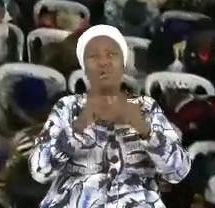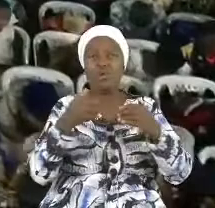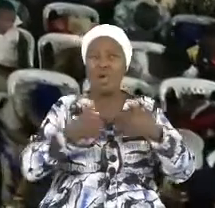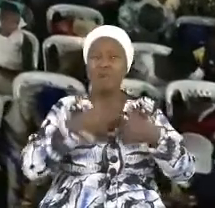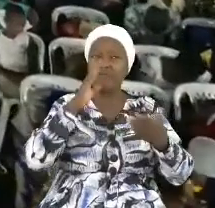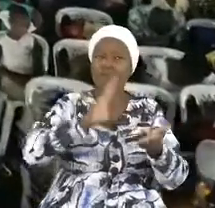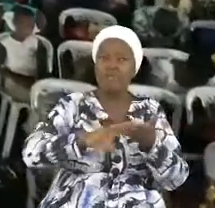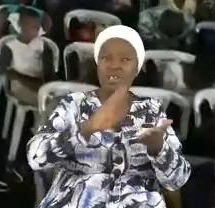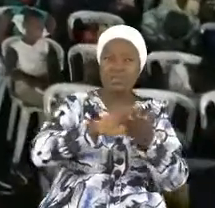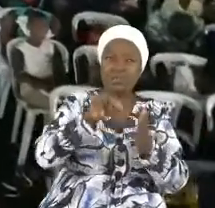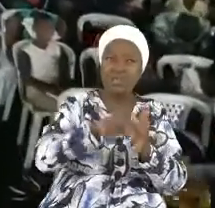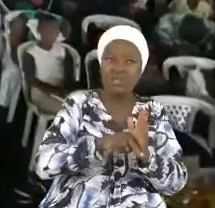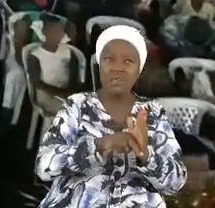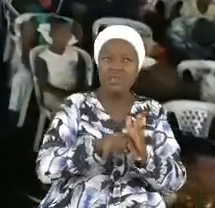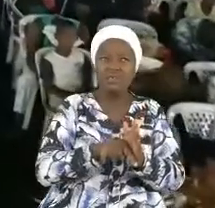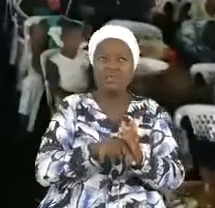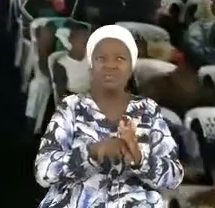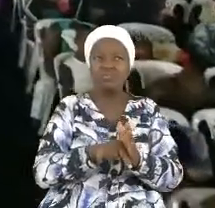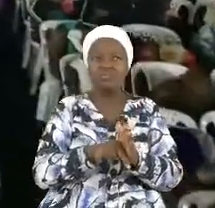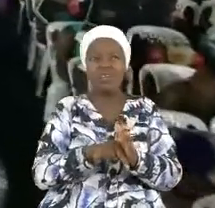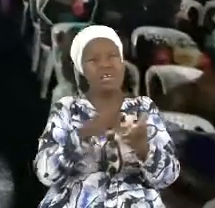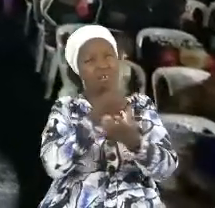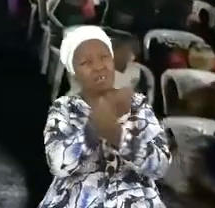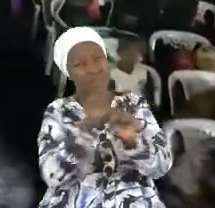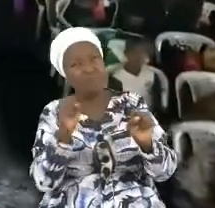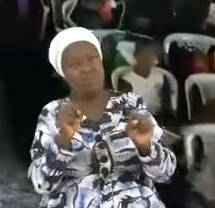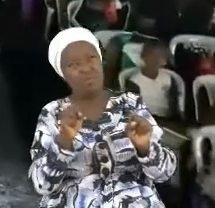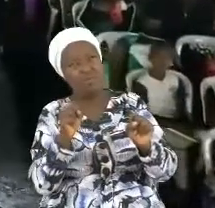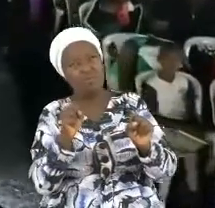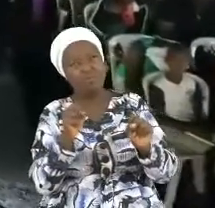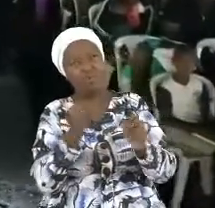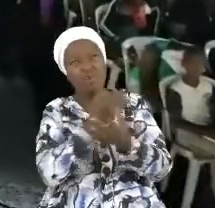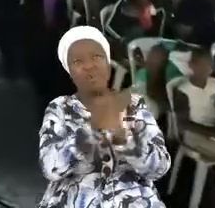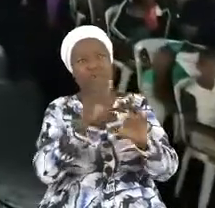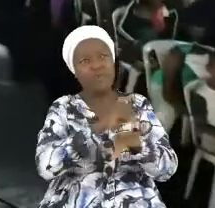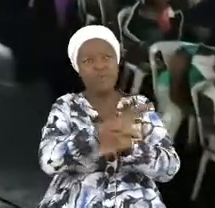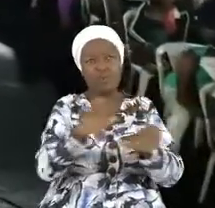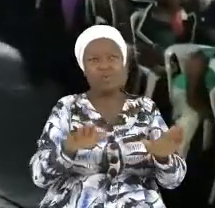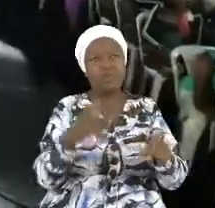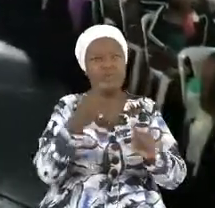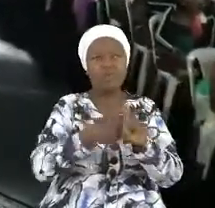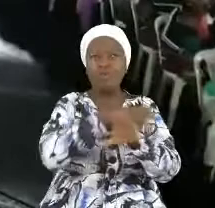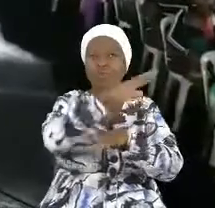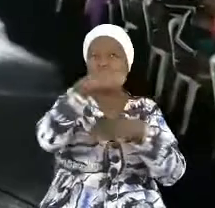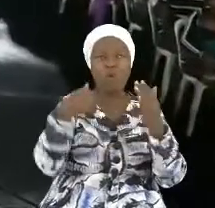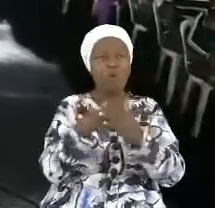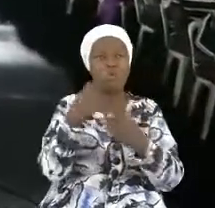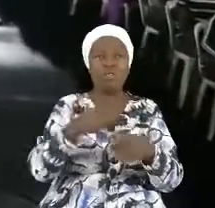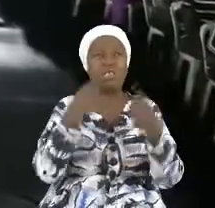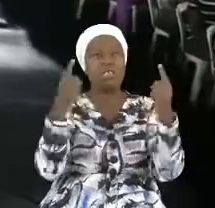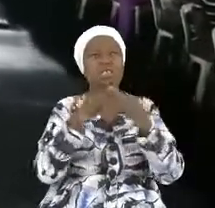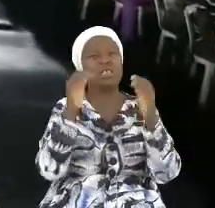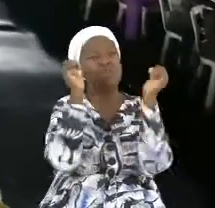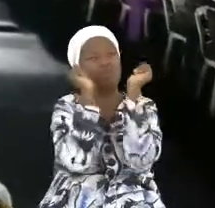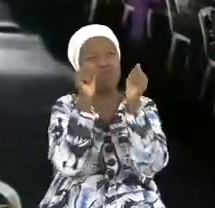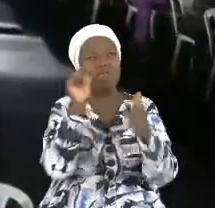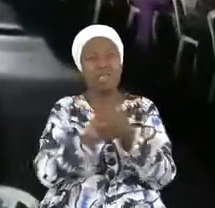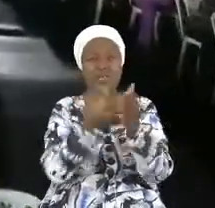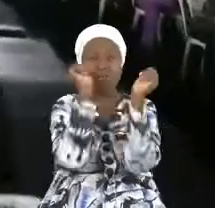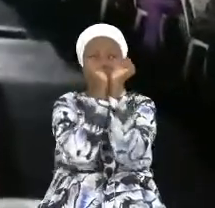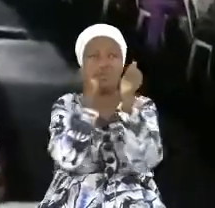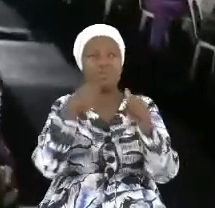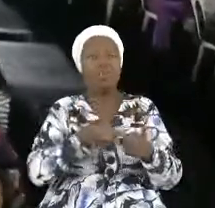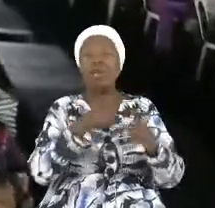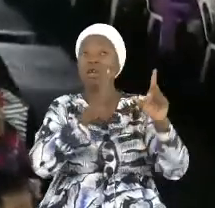salvation, freedom from all the sins that bound me. Lord, I come.